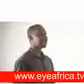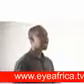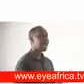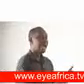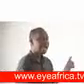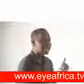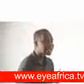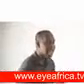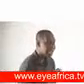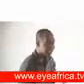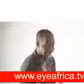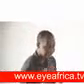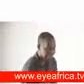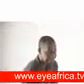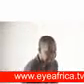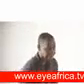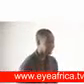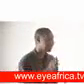Dearest Father,